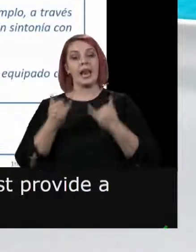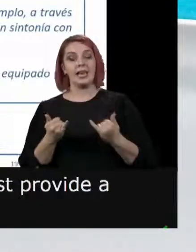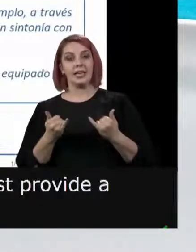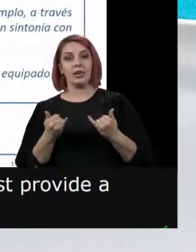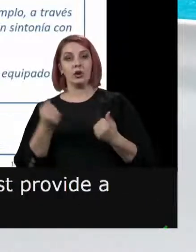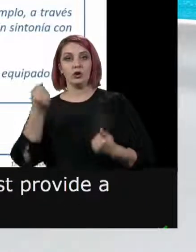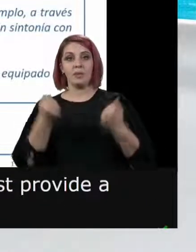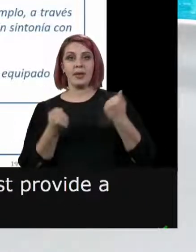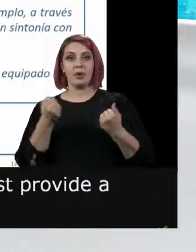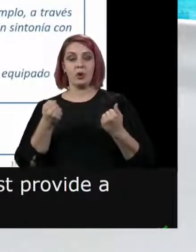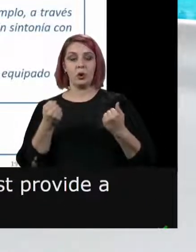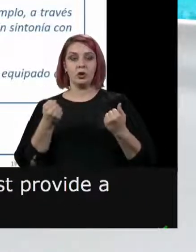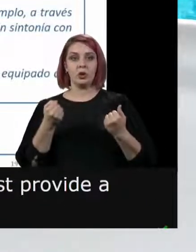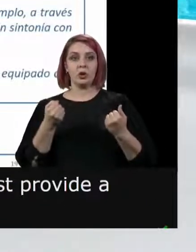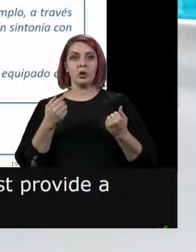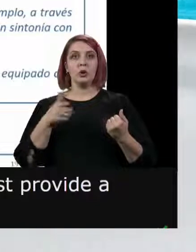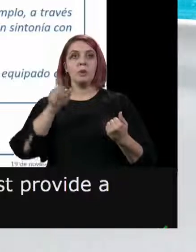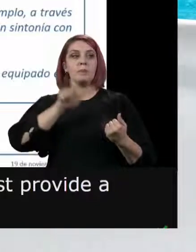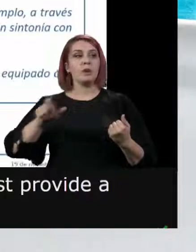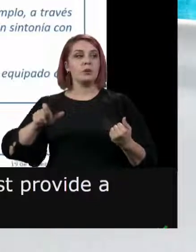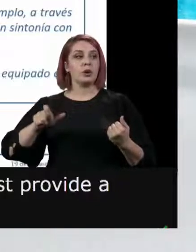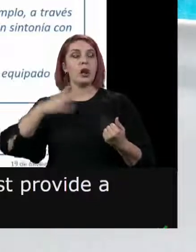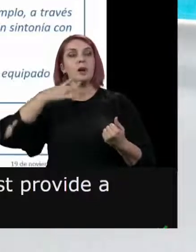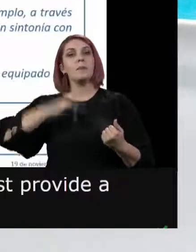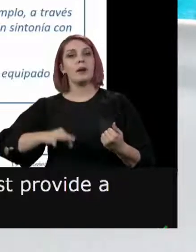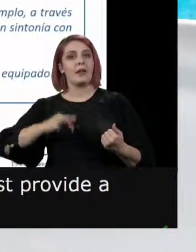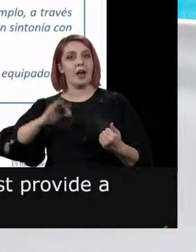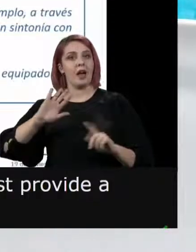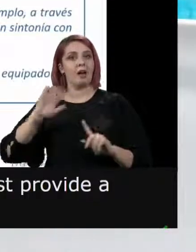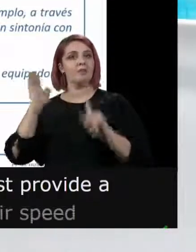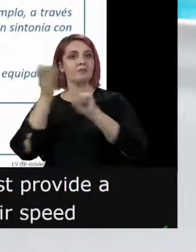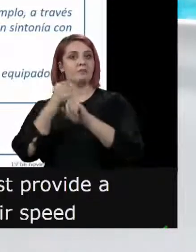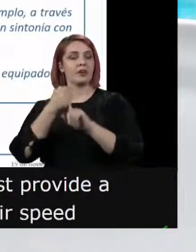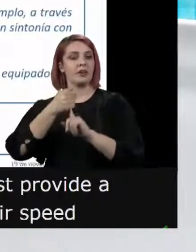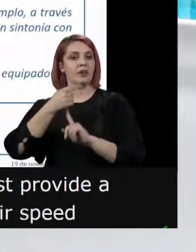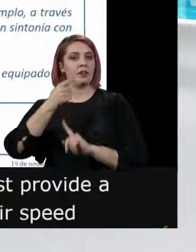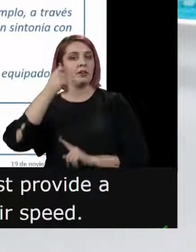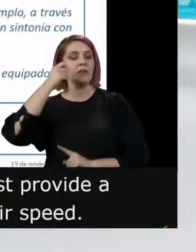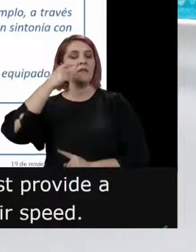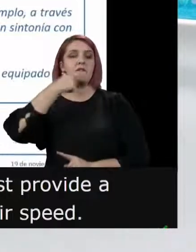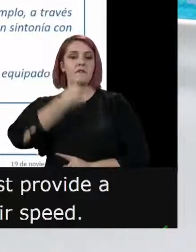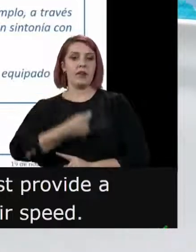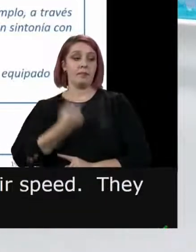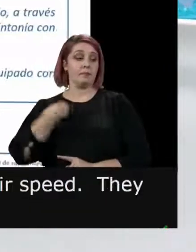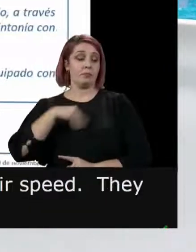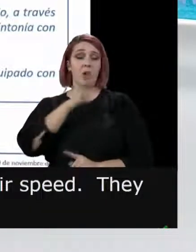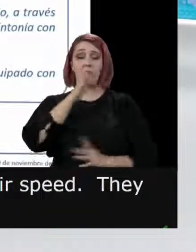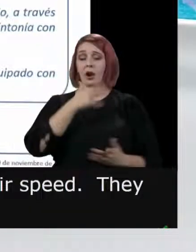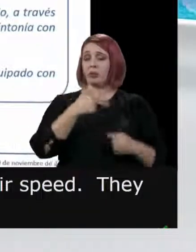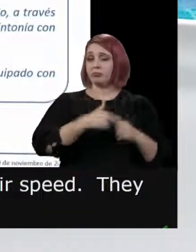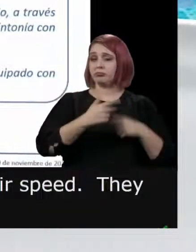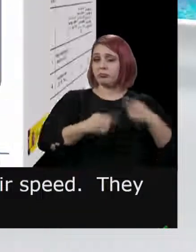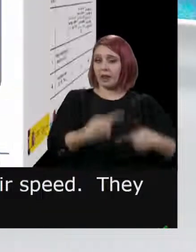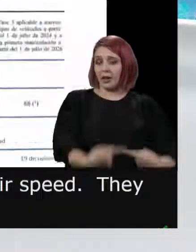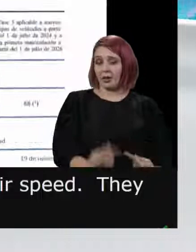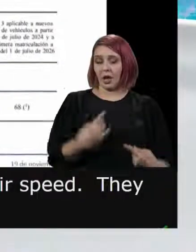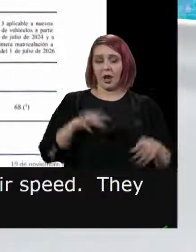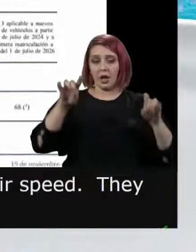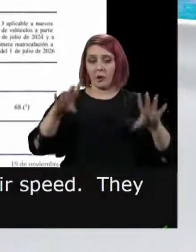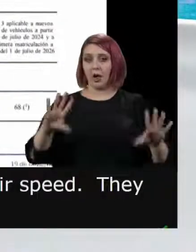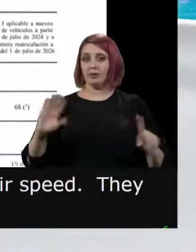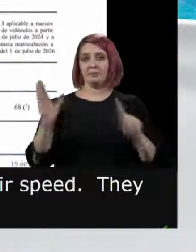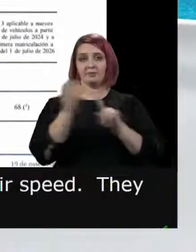speed. They should be as easily identifiable as combustion engine